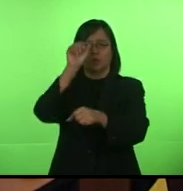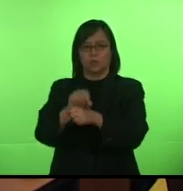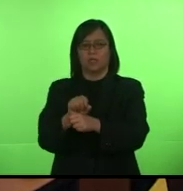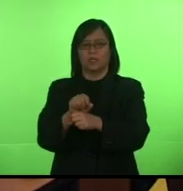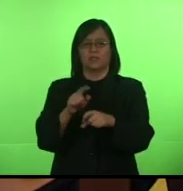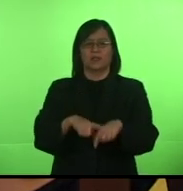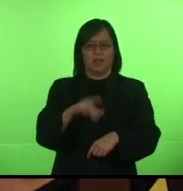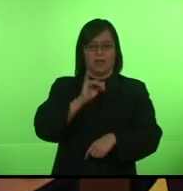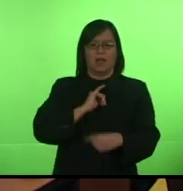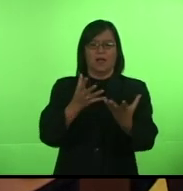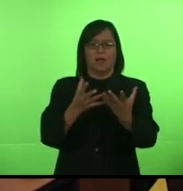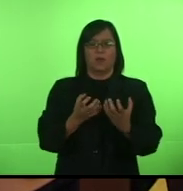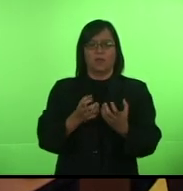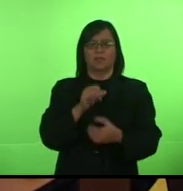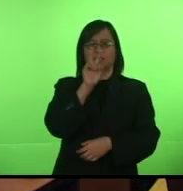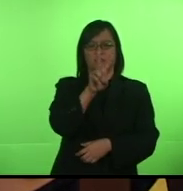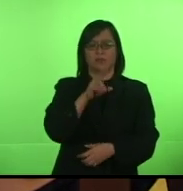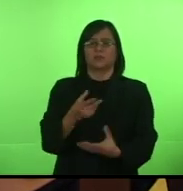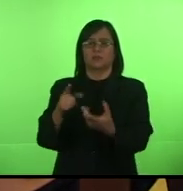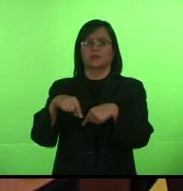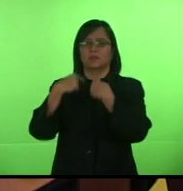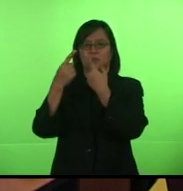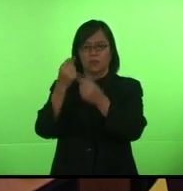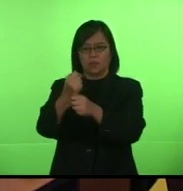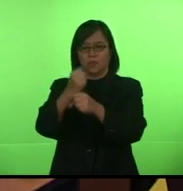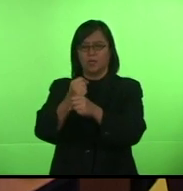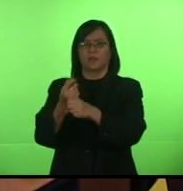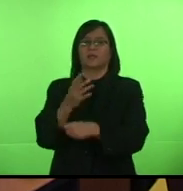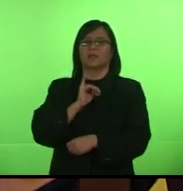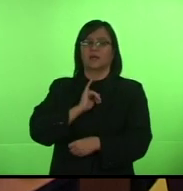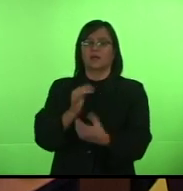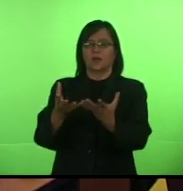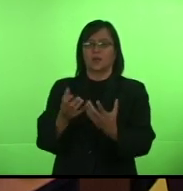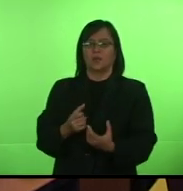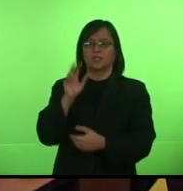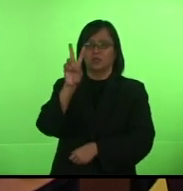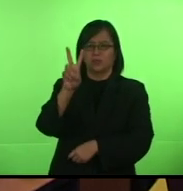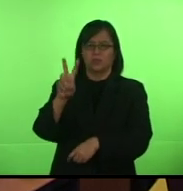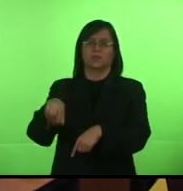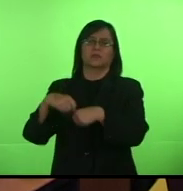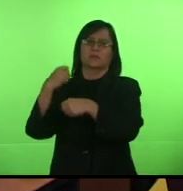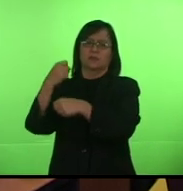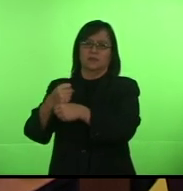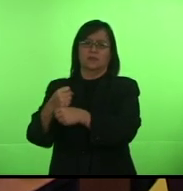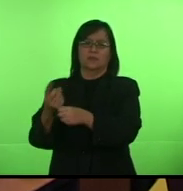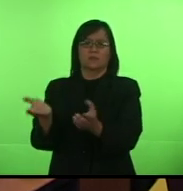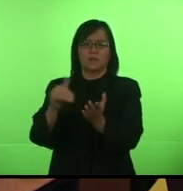work, so they write I want to, the number 2, go, the number 2 again, instead of writing I